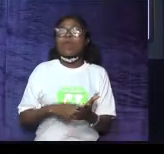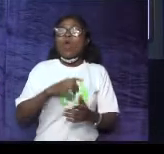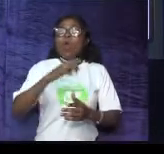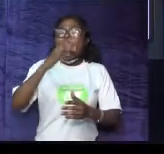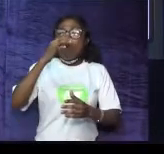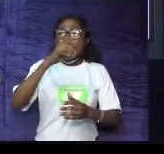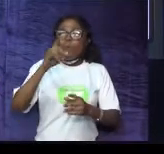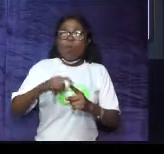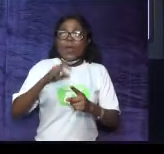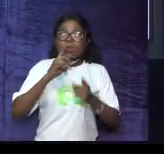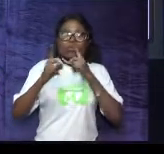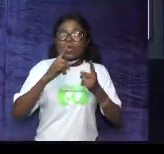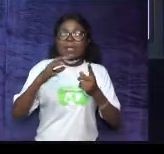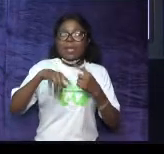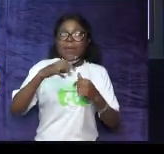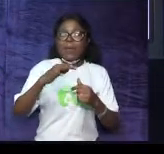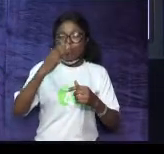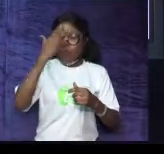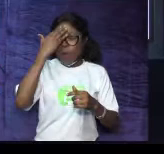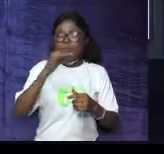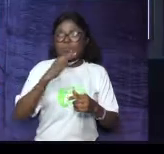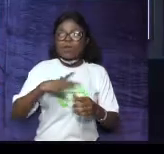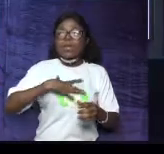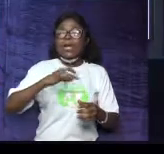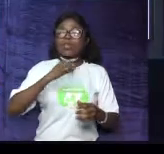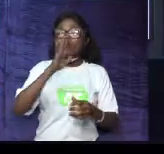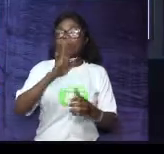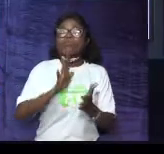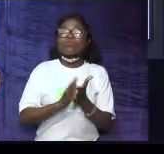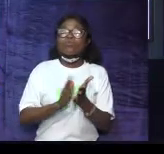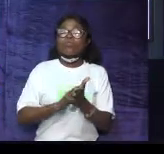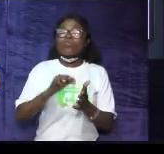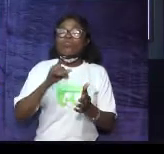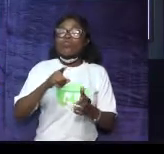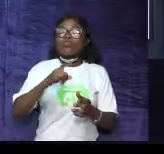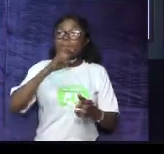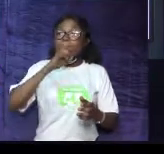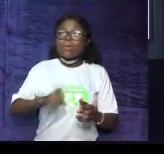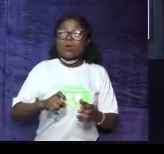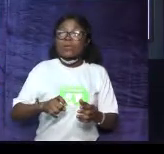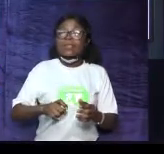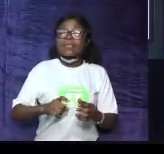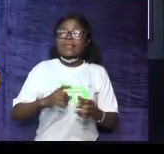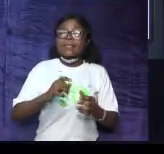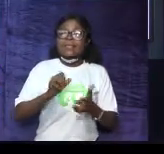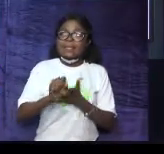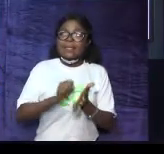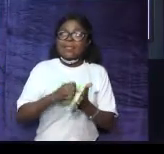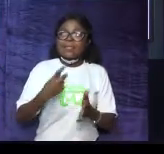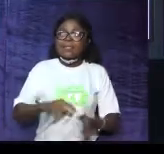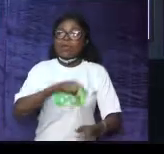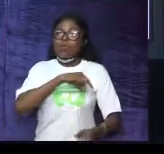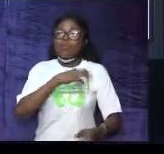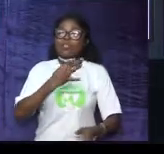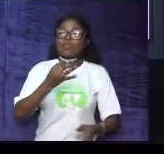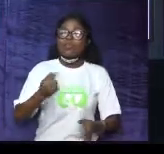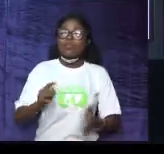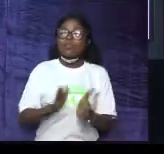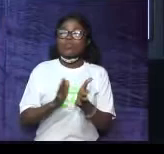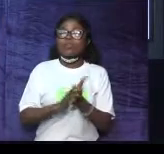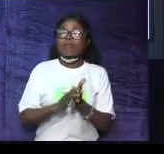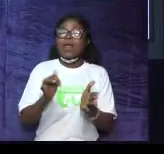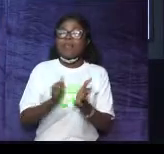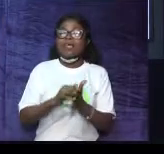you're talking about why you think your school is the best or why you like your school, you should state the qualities your school possesses